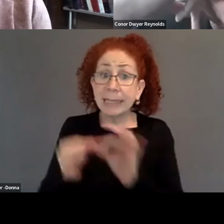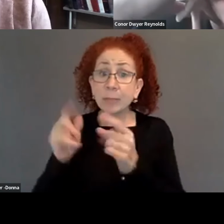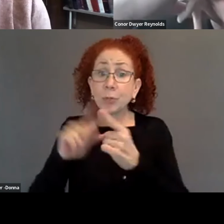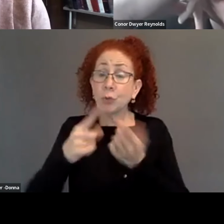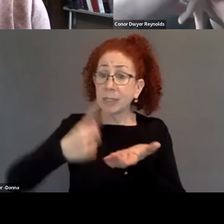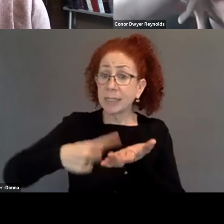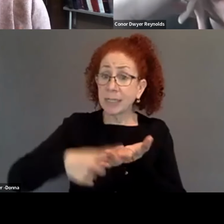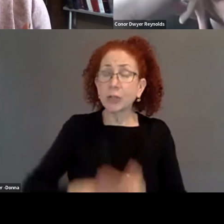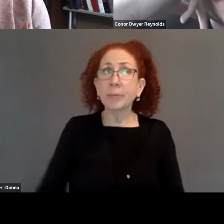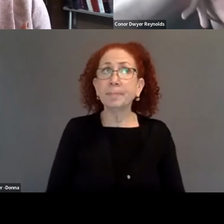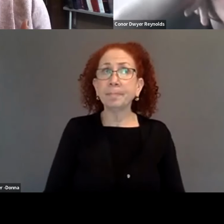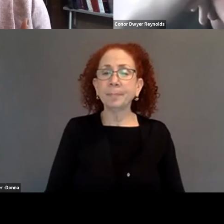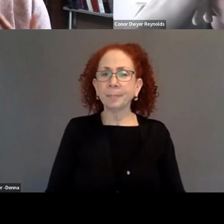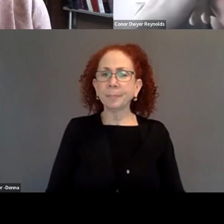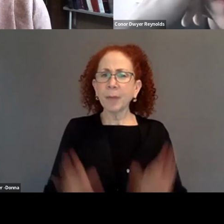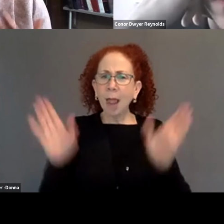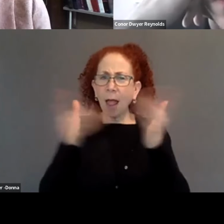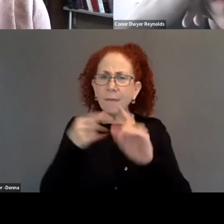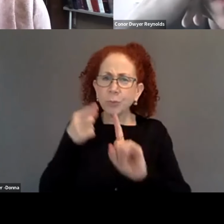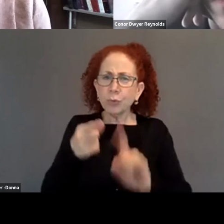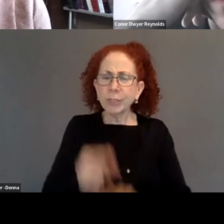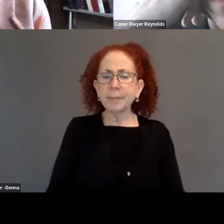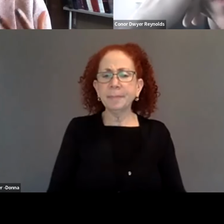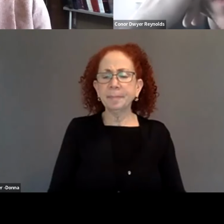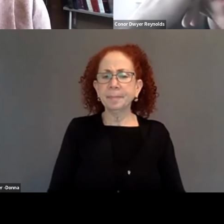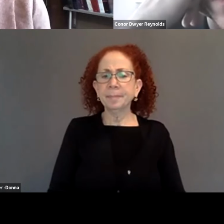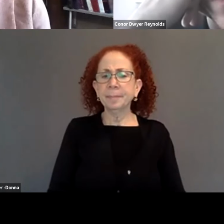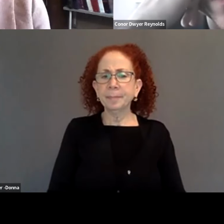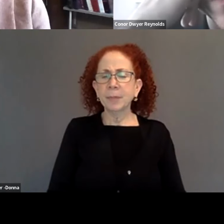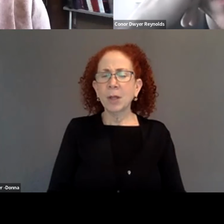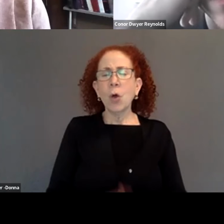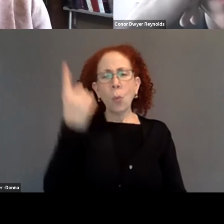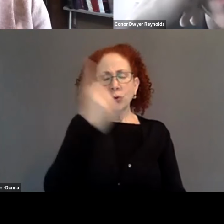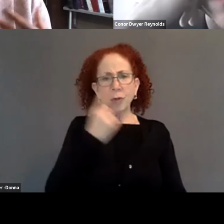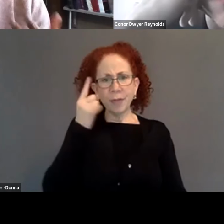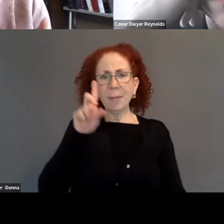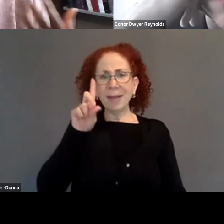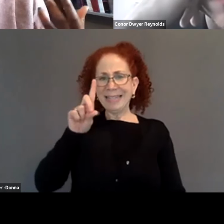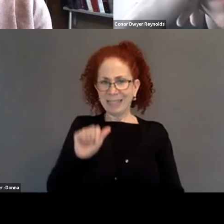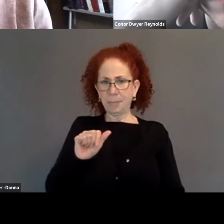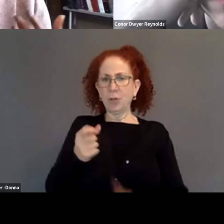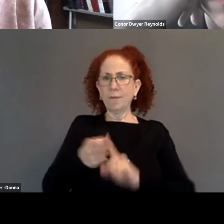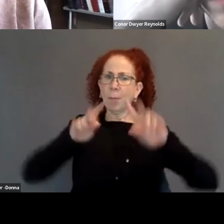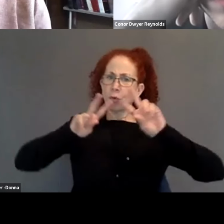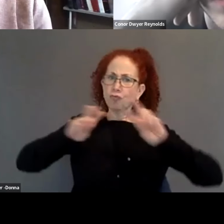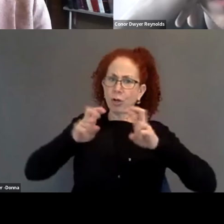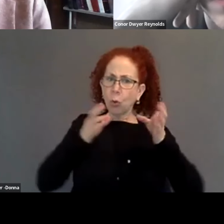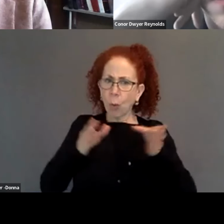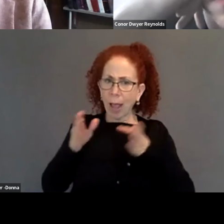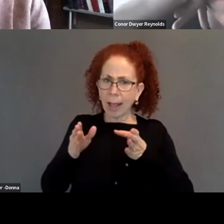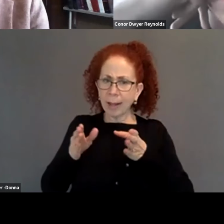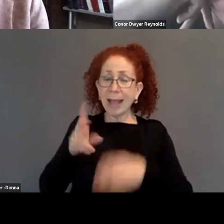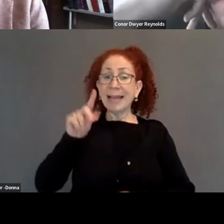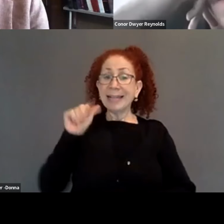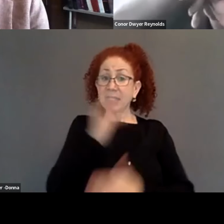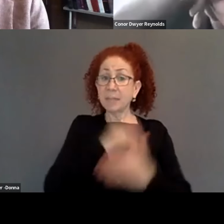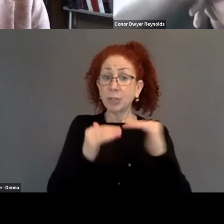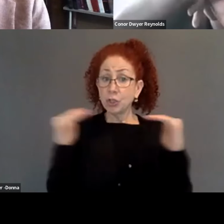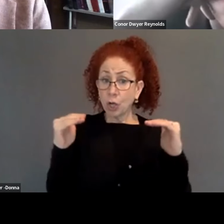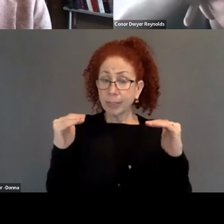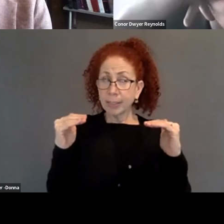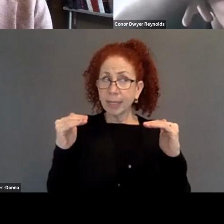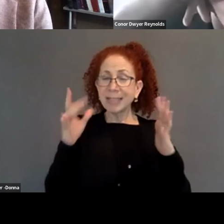of prisons. I think when you start to think about disability critically, and a disability justice analysis leads you not to